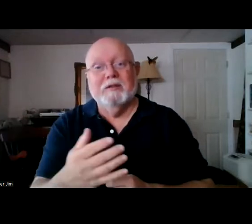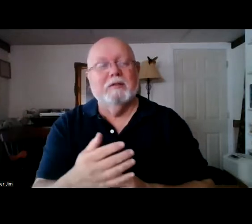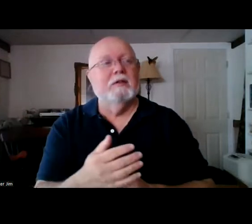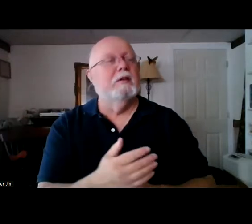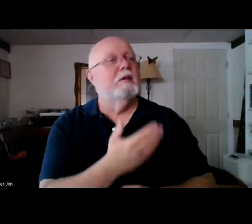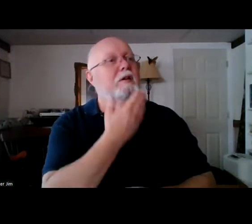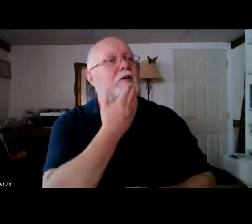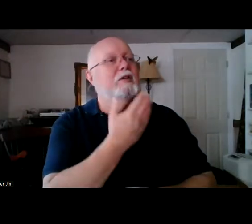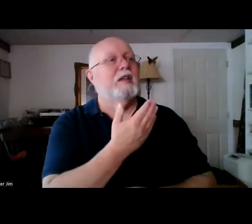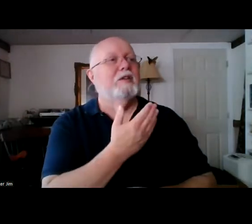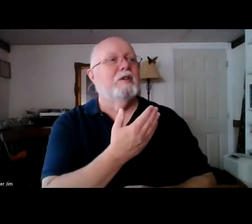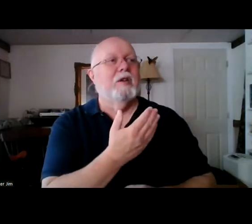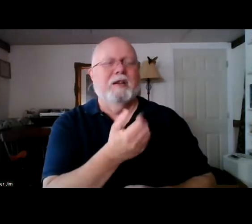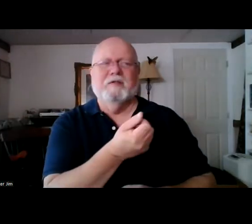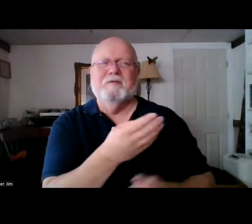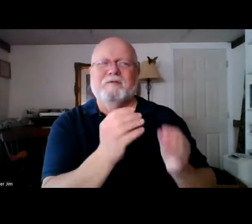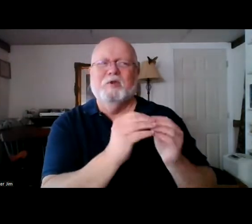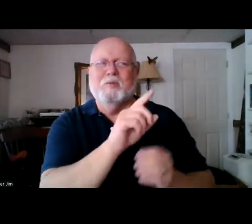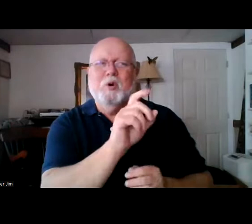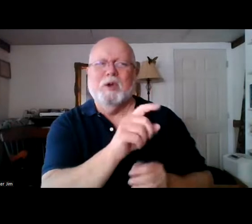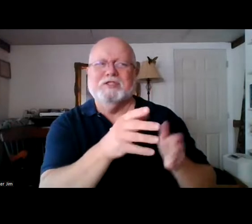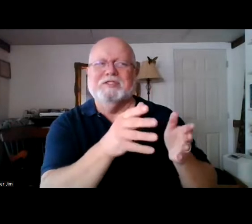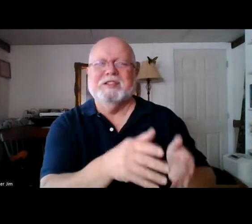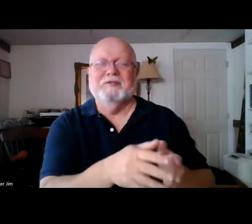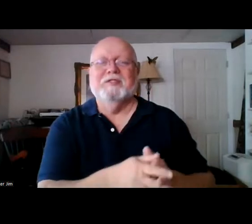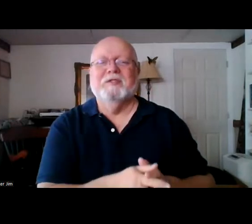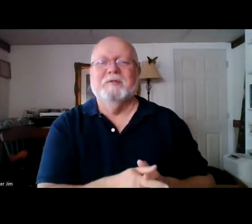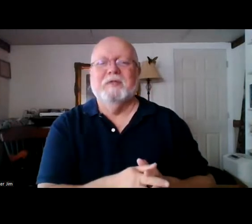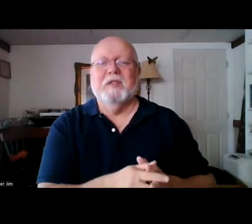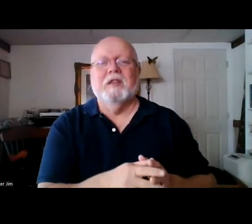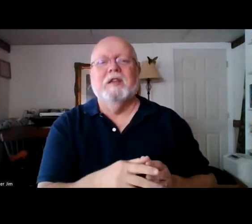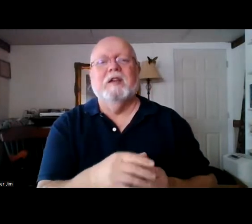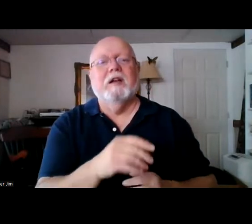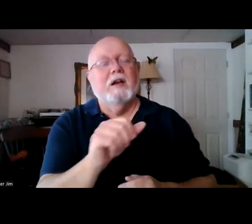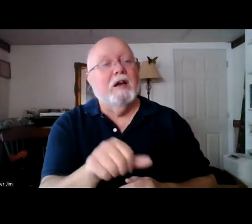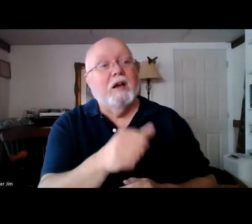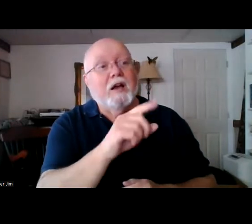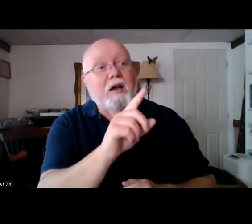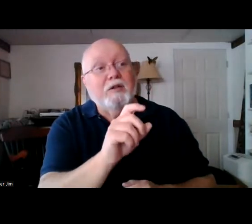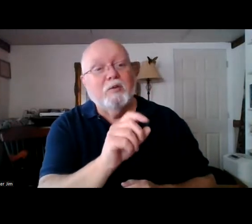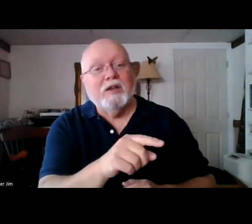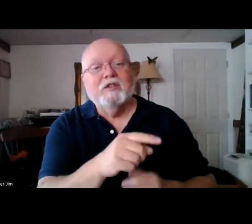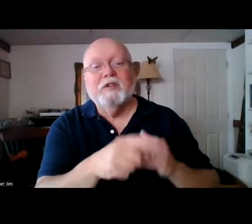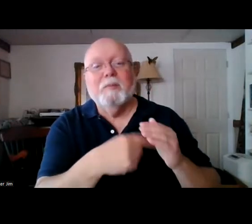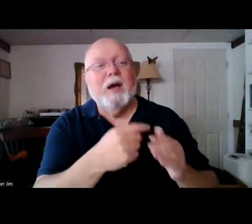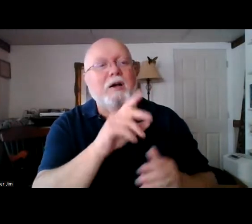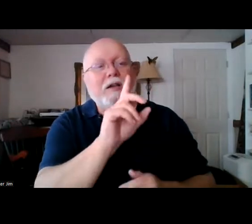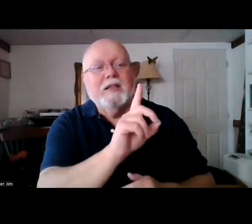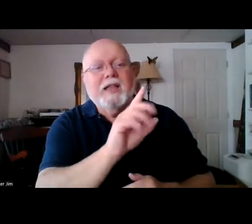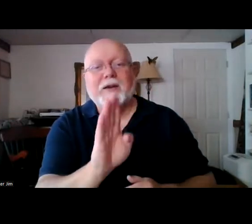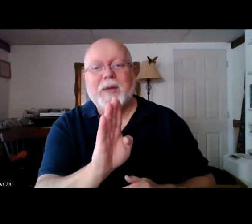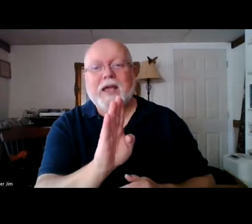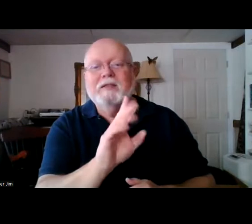We do have a couple more questions. Just another one is just in terms of just the qualitative database that collects its